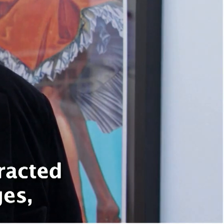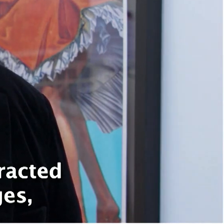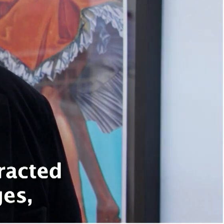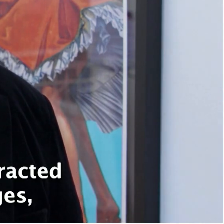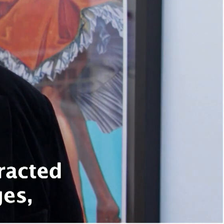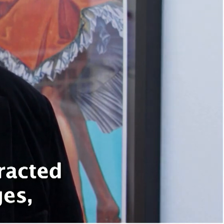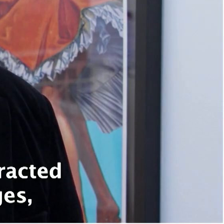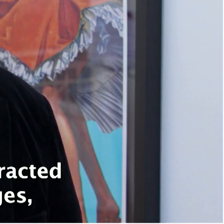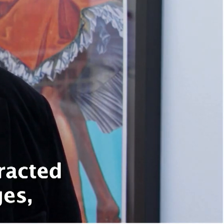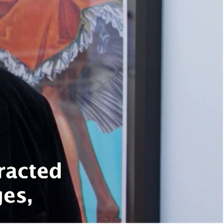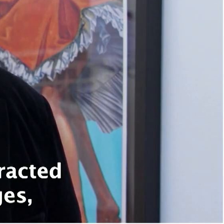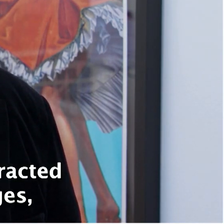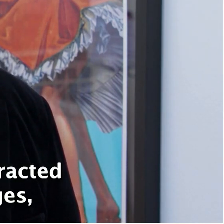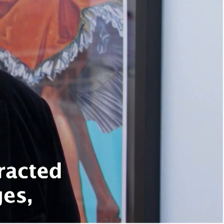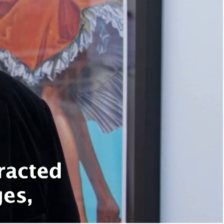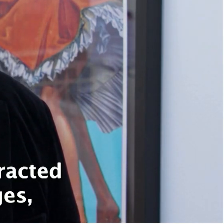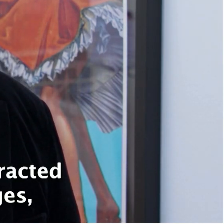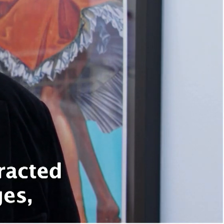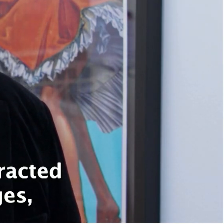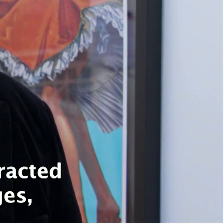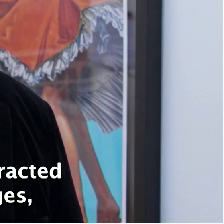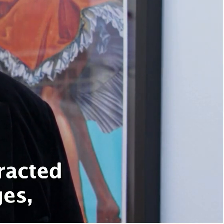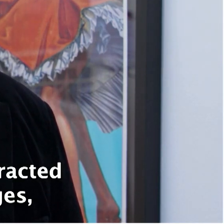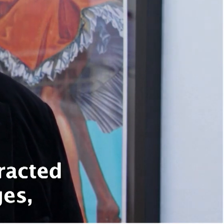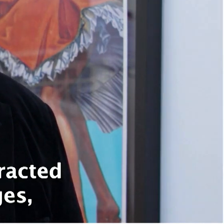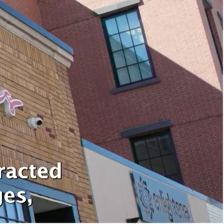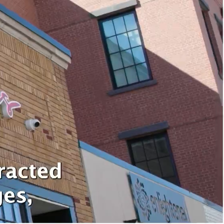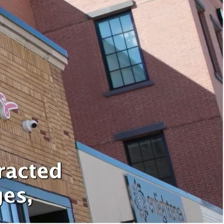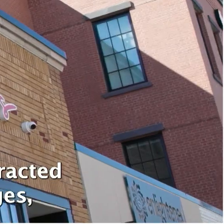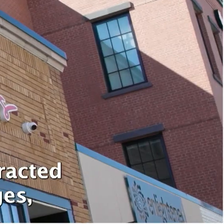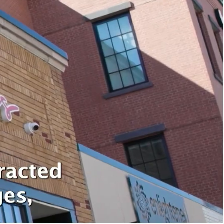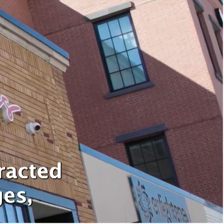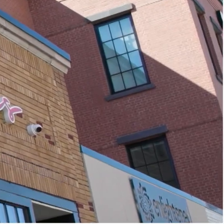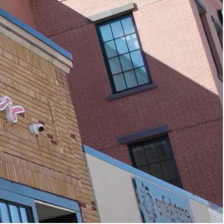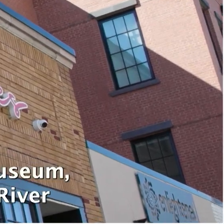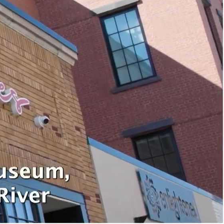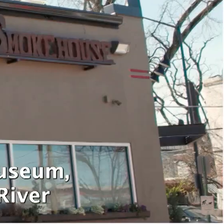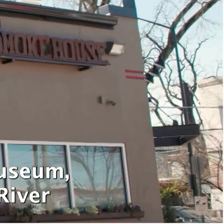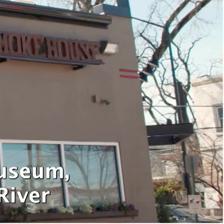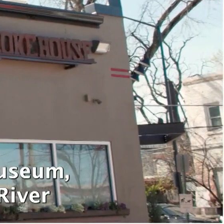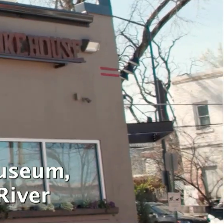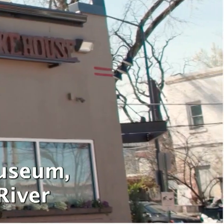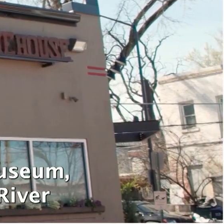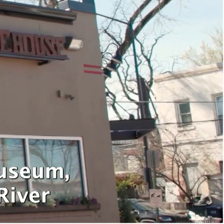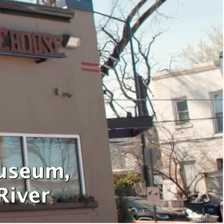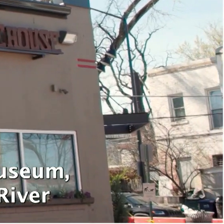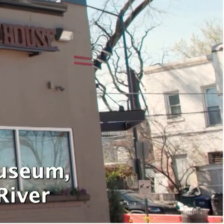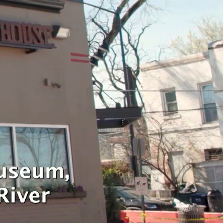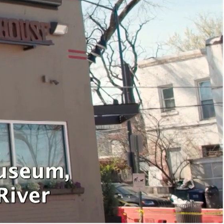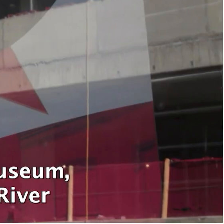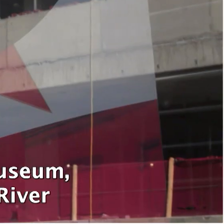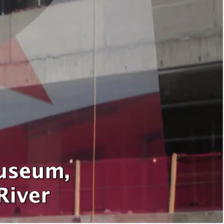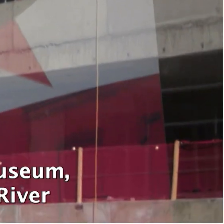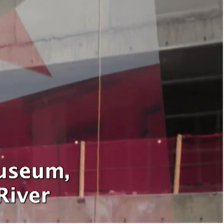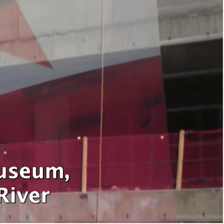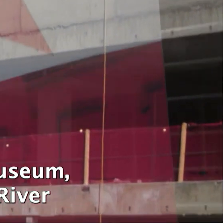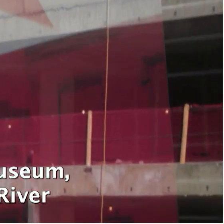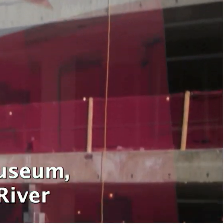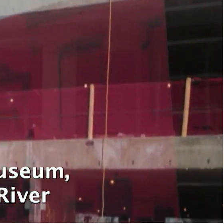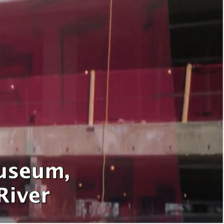These focused investments have attracted businesses such as Kitchen Savages, D-City Smokehouse, and the Go-Go